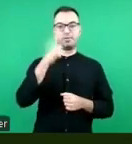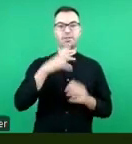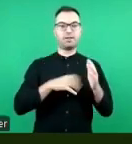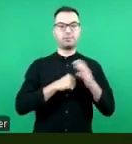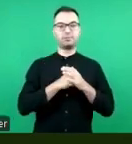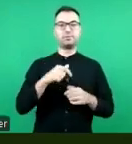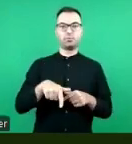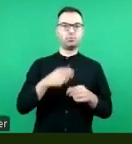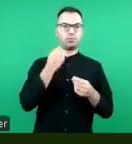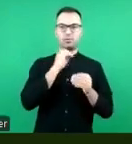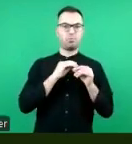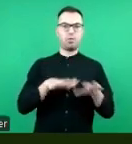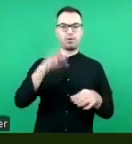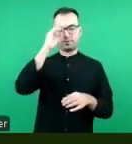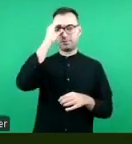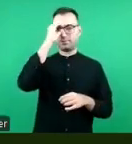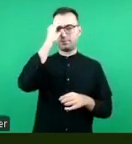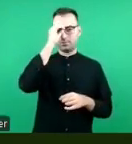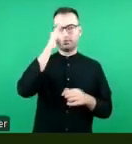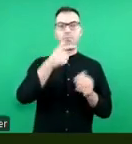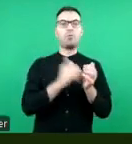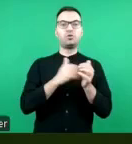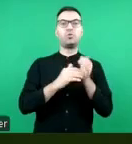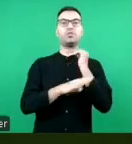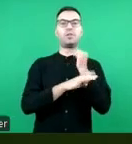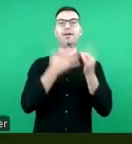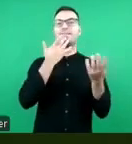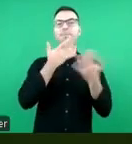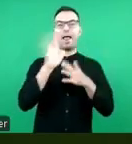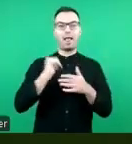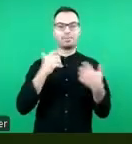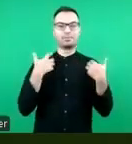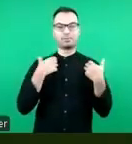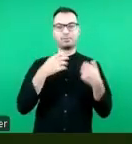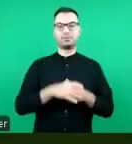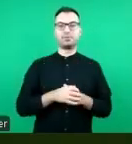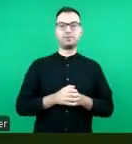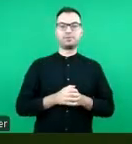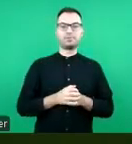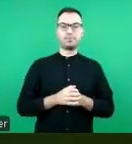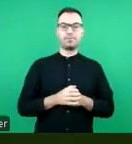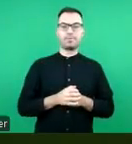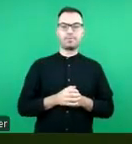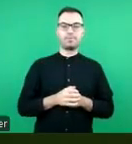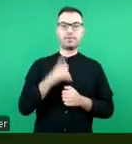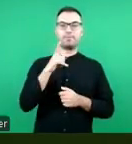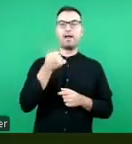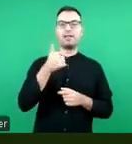learned, and it's depending on burned trees. It actually has an infrared